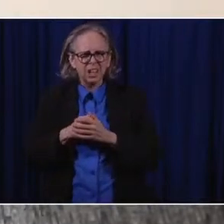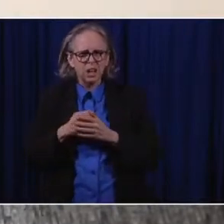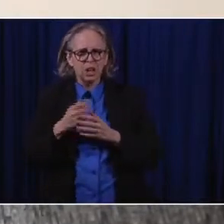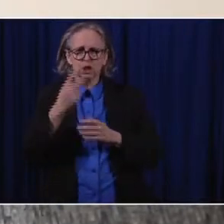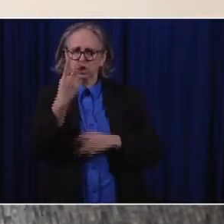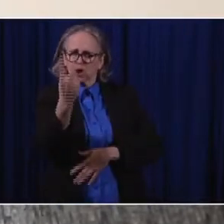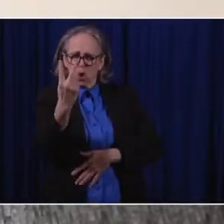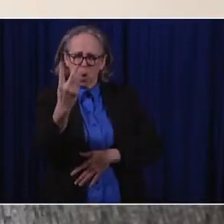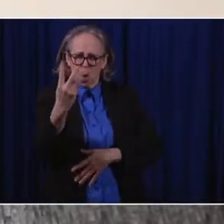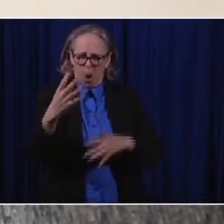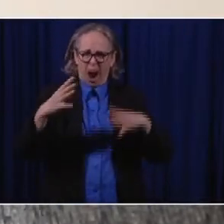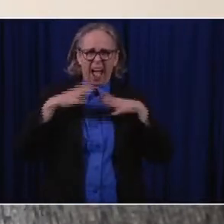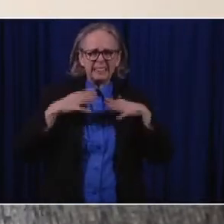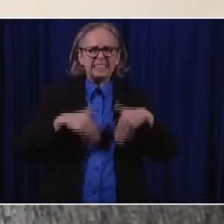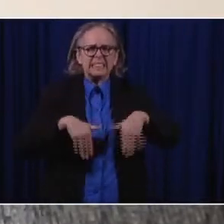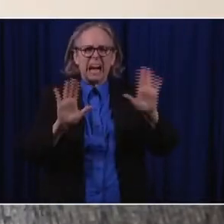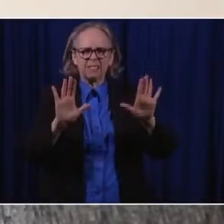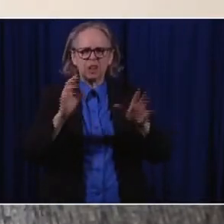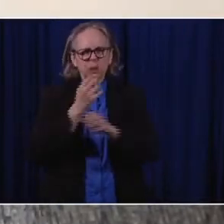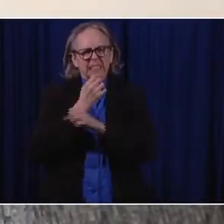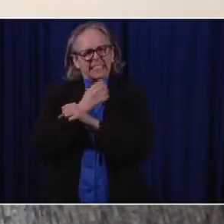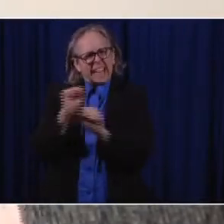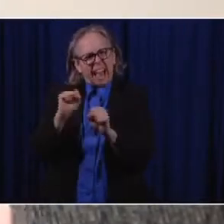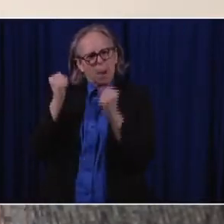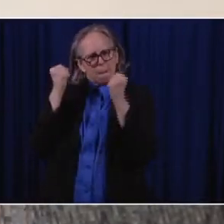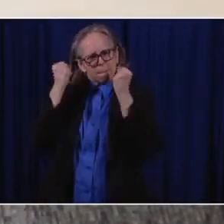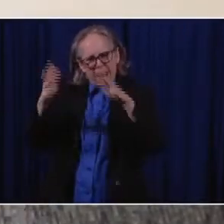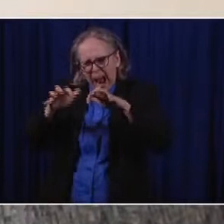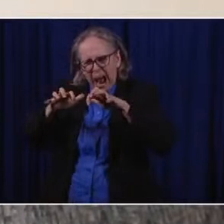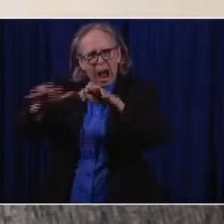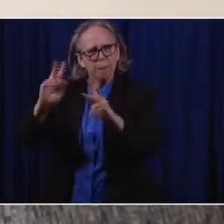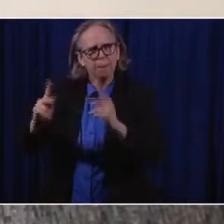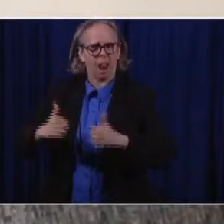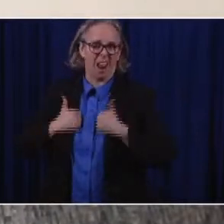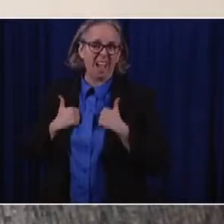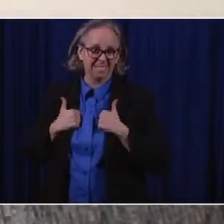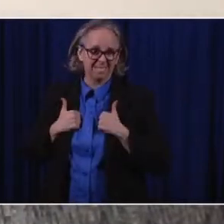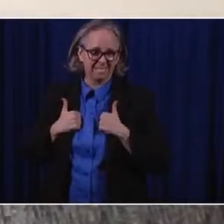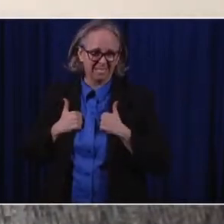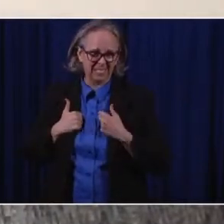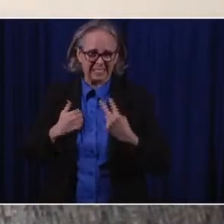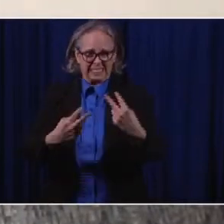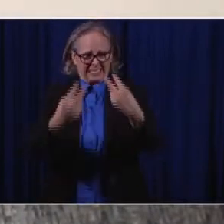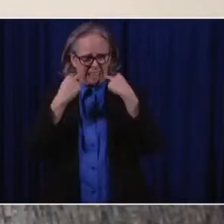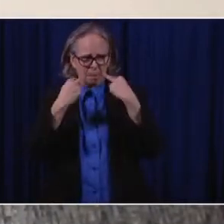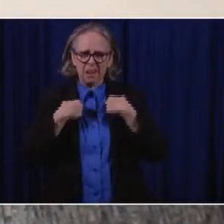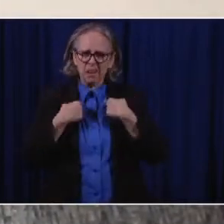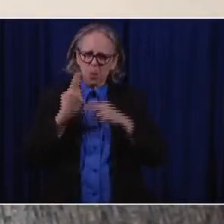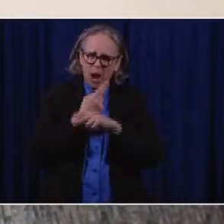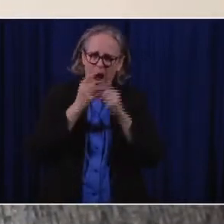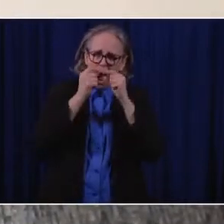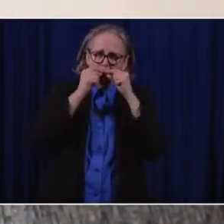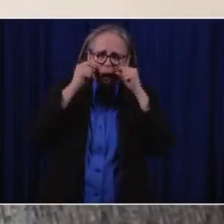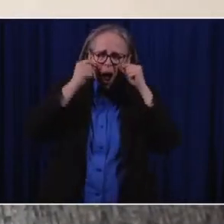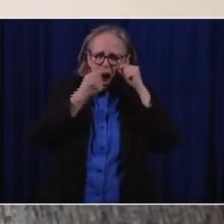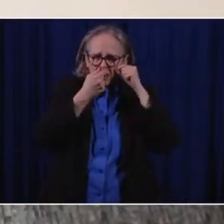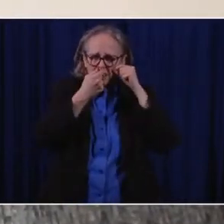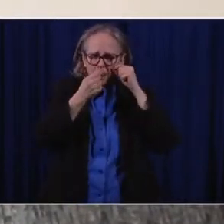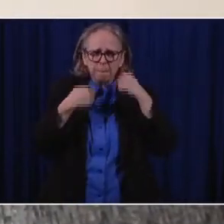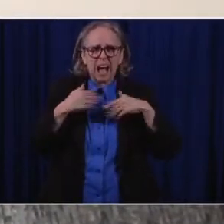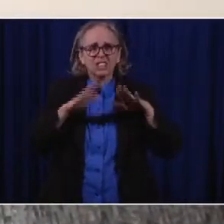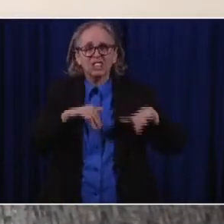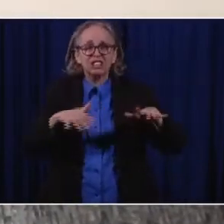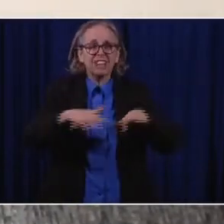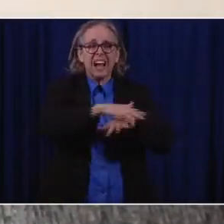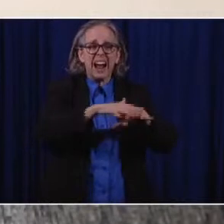lives. So it is real. You can see me, I'm on oxygen and my 2 little kids are running around and I can't run after them. And